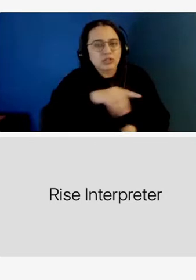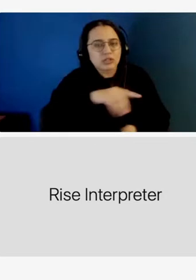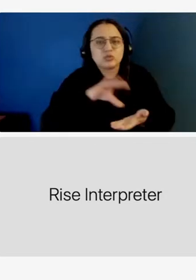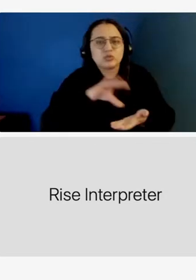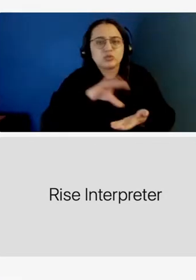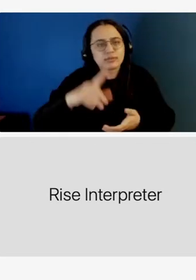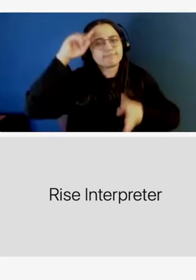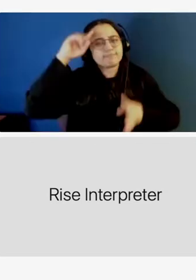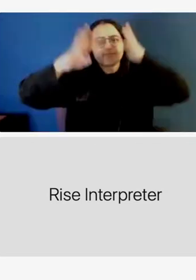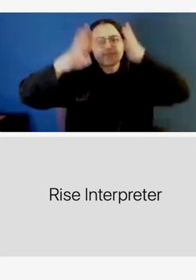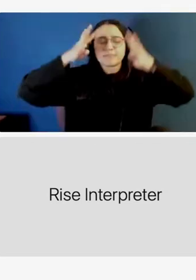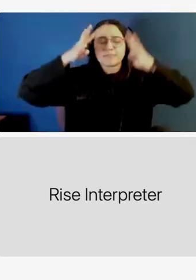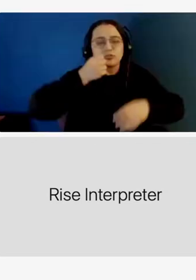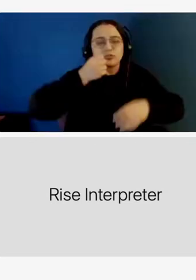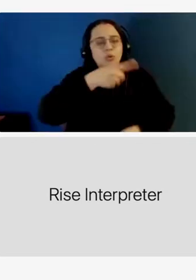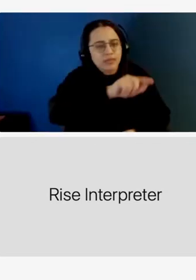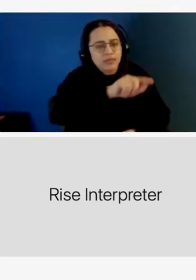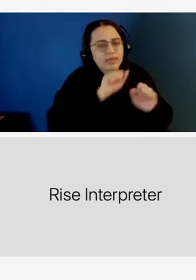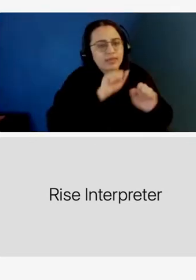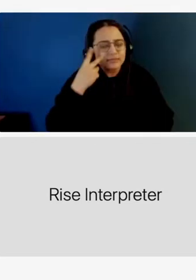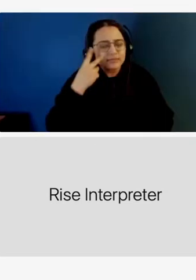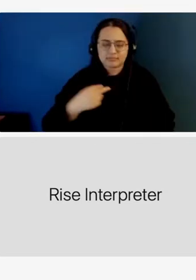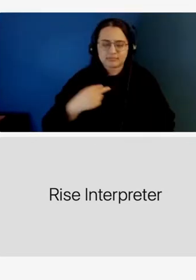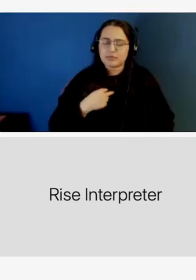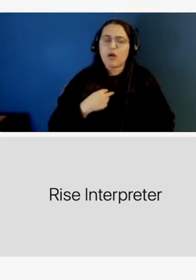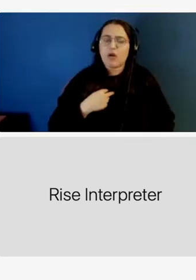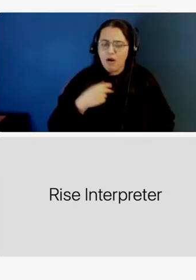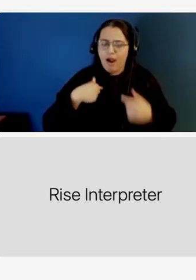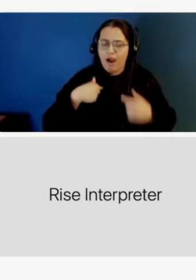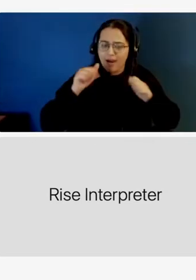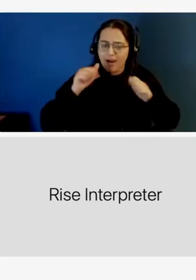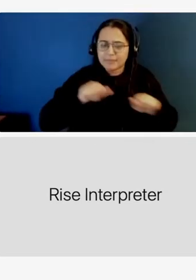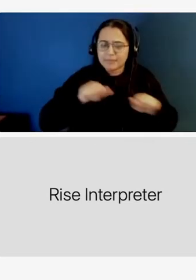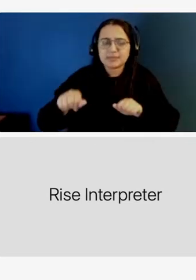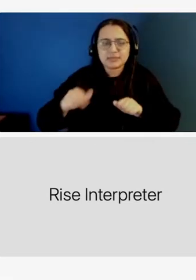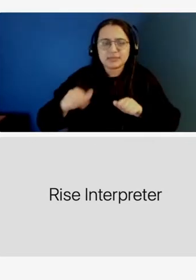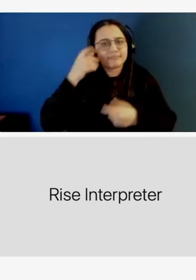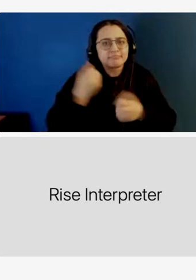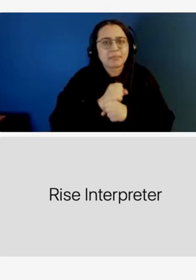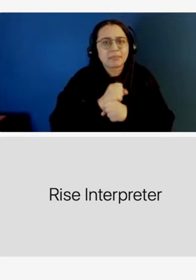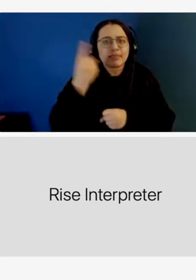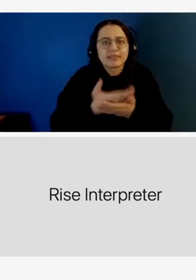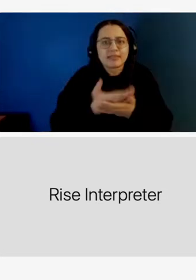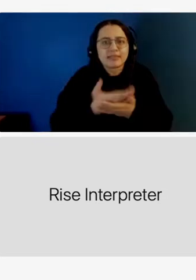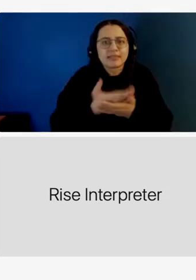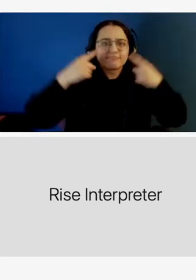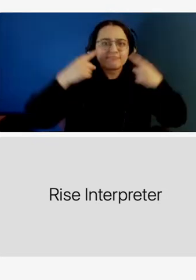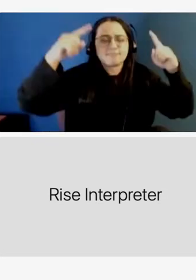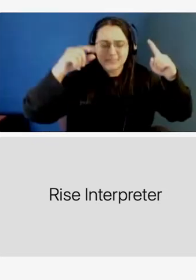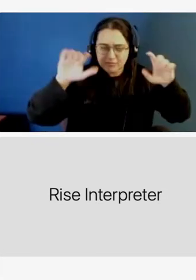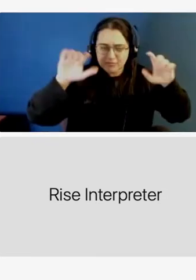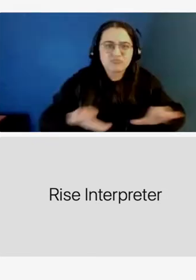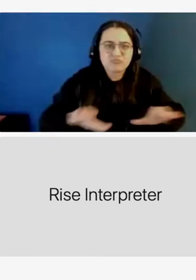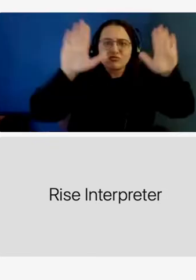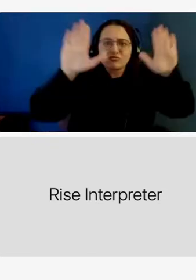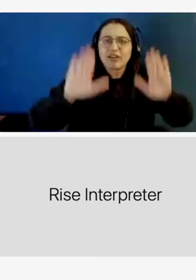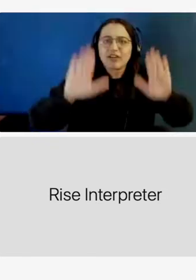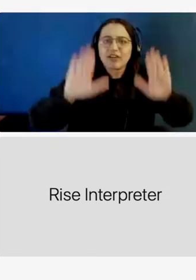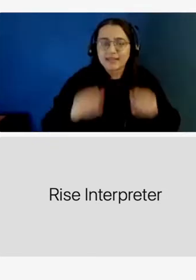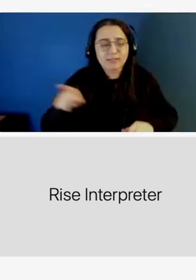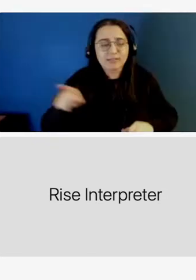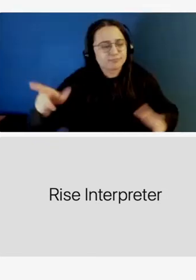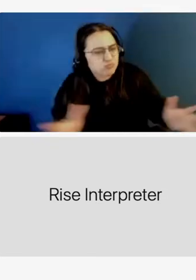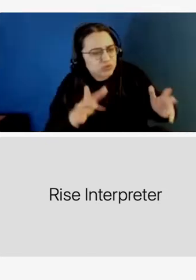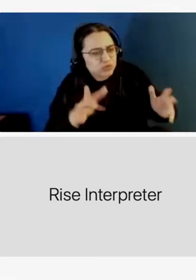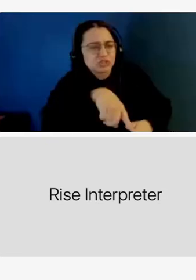things great and happen. As activities director, he shines by pushing our students to be leaders and doing the things they